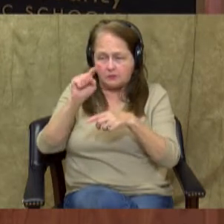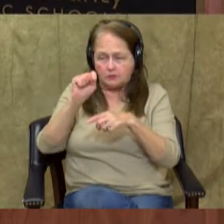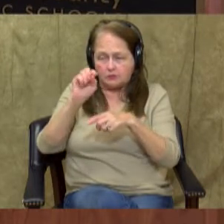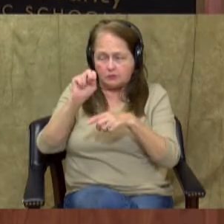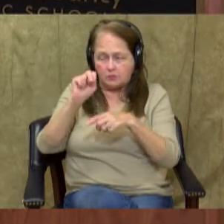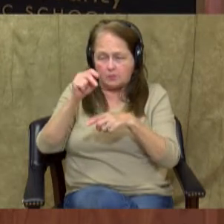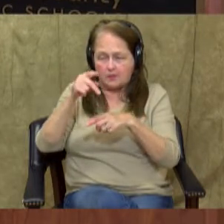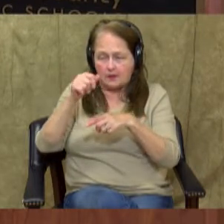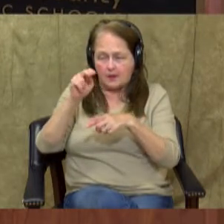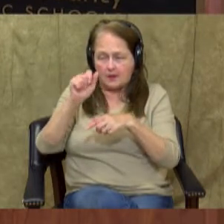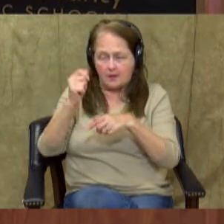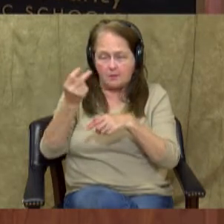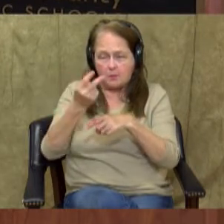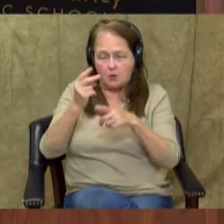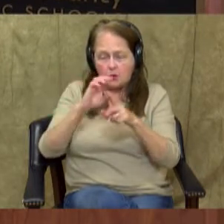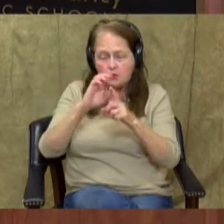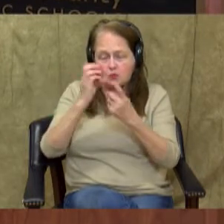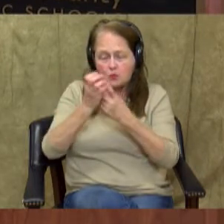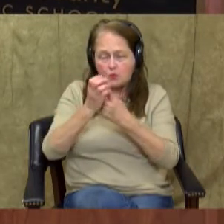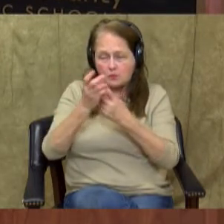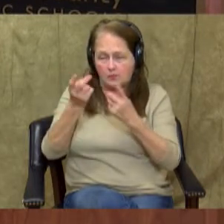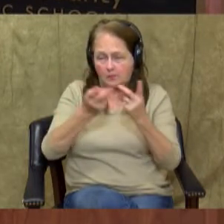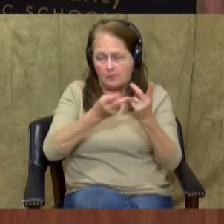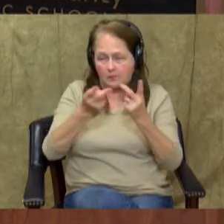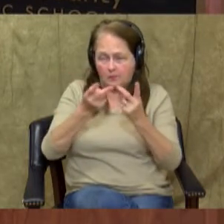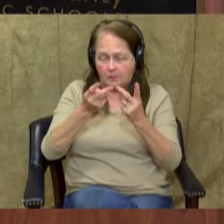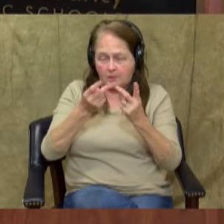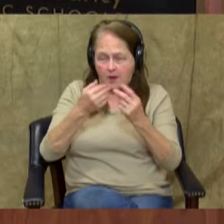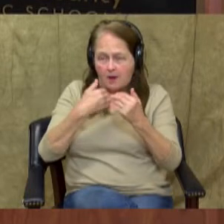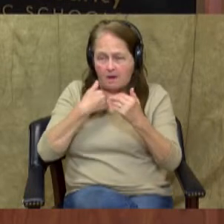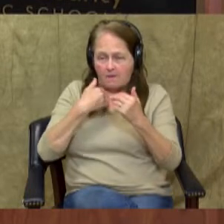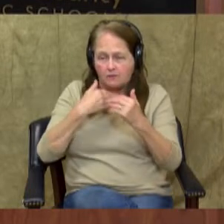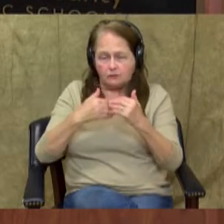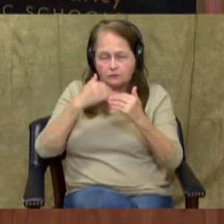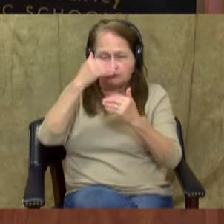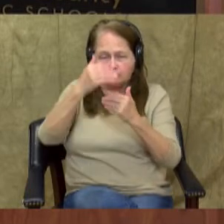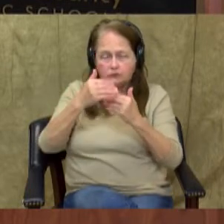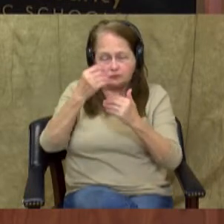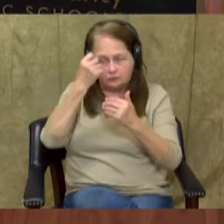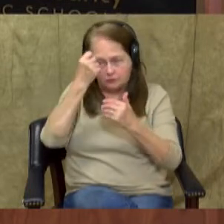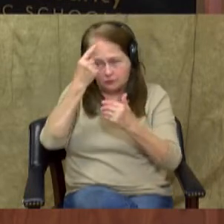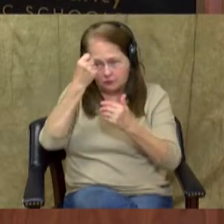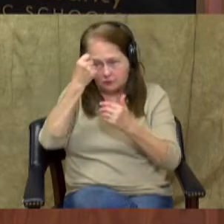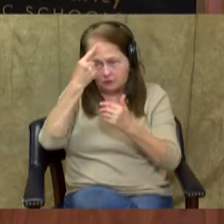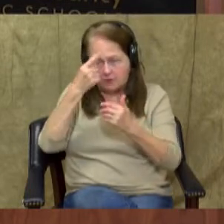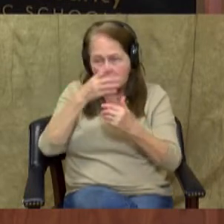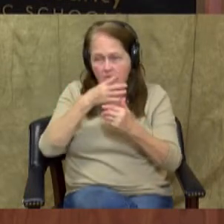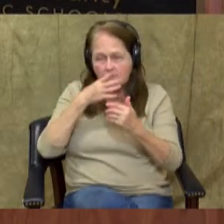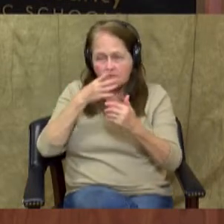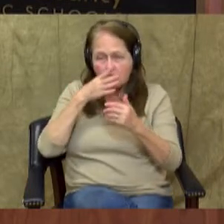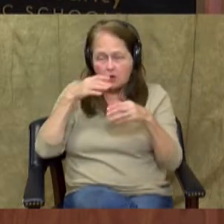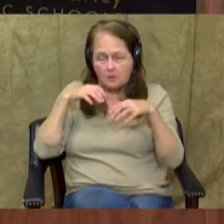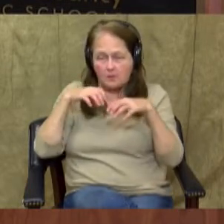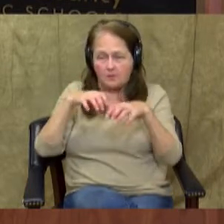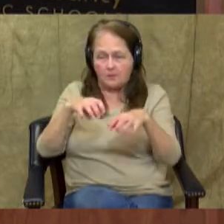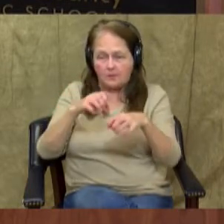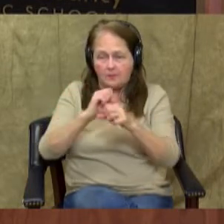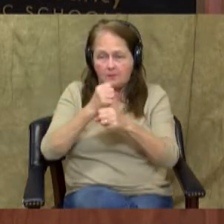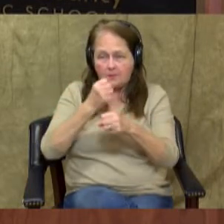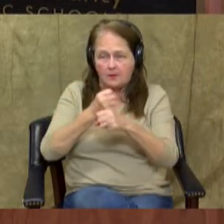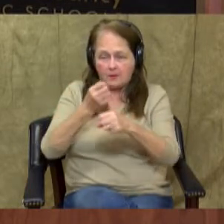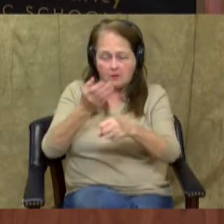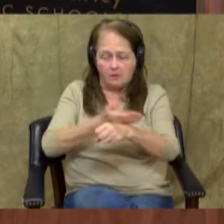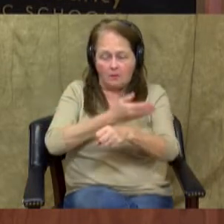civilization. Both of these cultural hearths really had advances in farming and trade and made advances